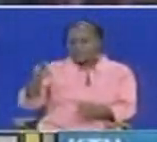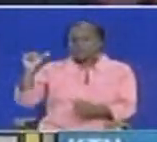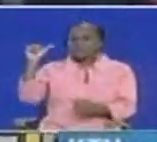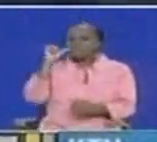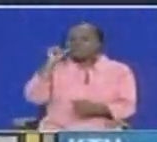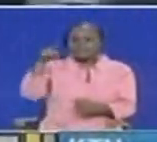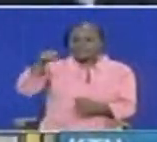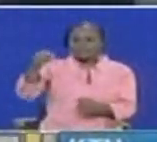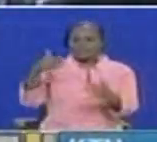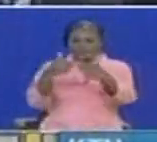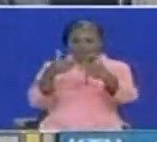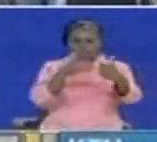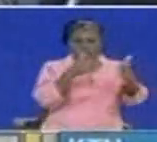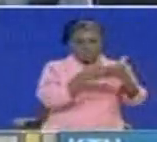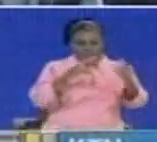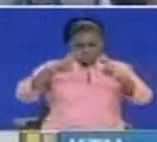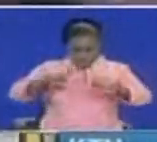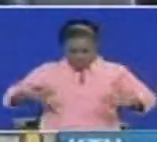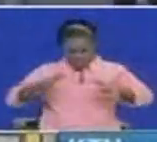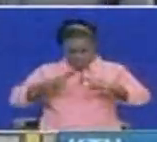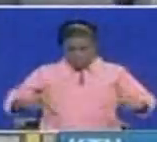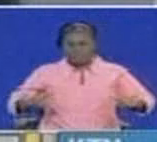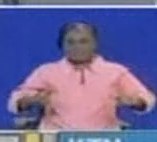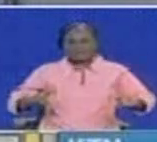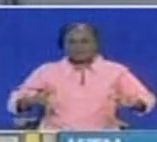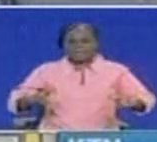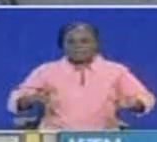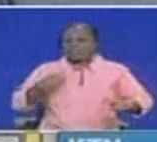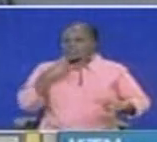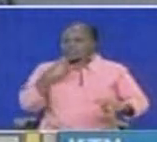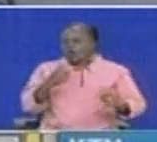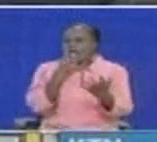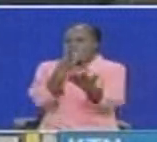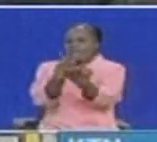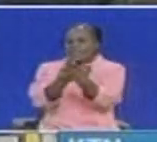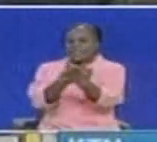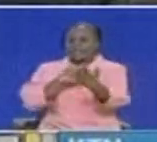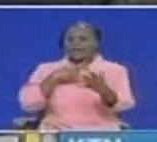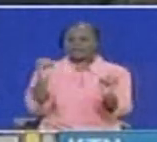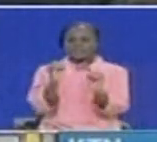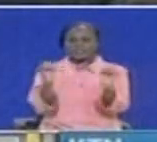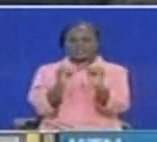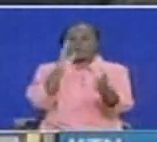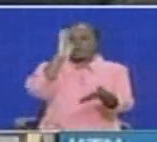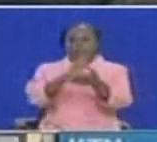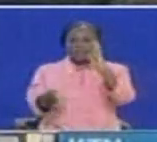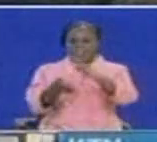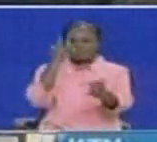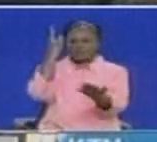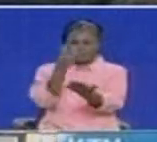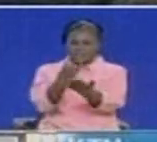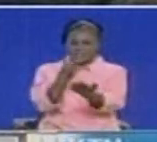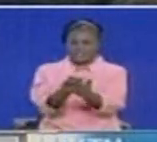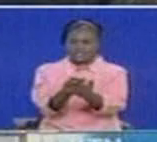Kingdom halted their investigations into the grand fraud, citing lack of evidence. Without evidence from the Kenyan